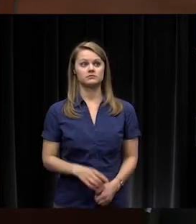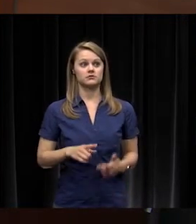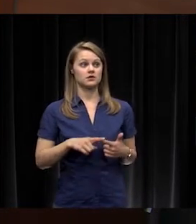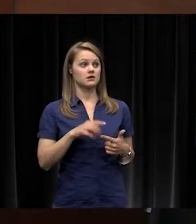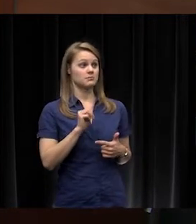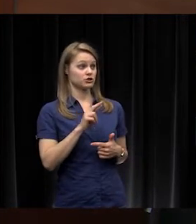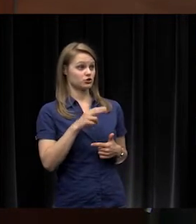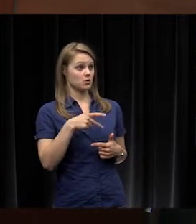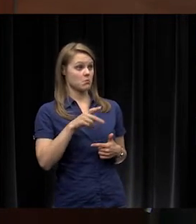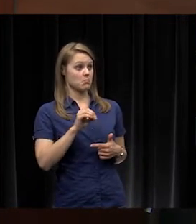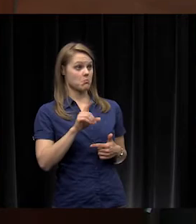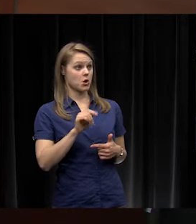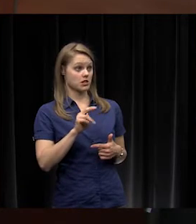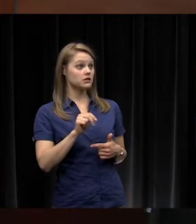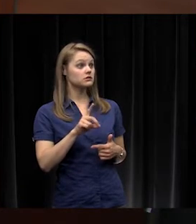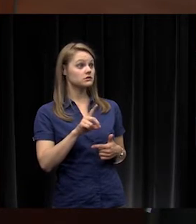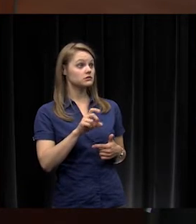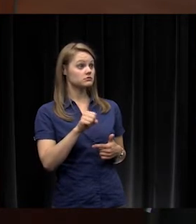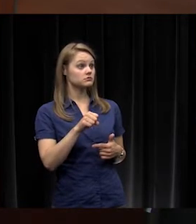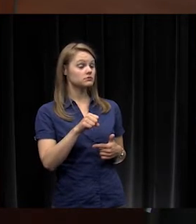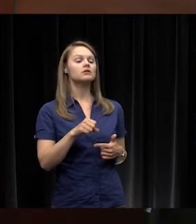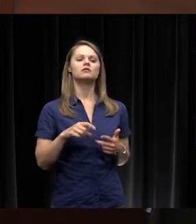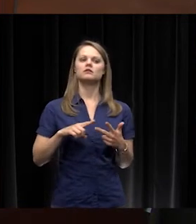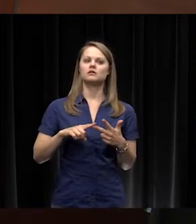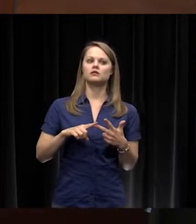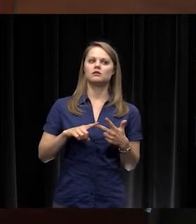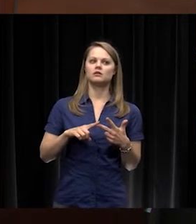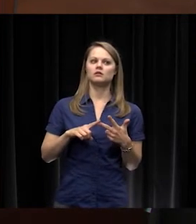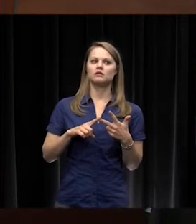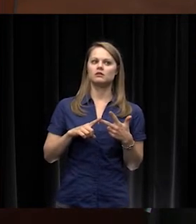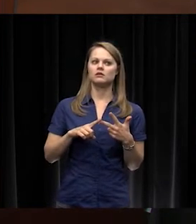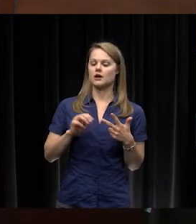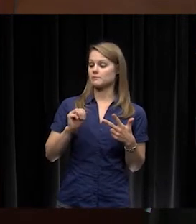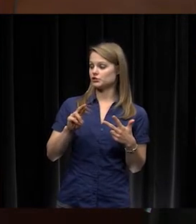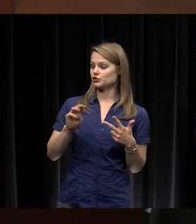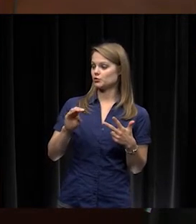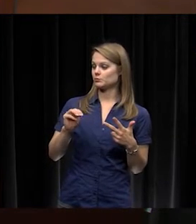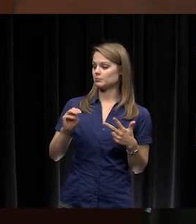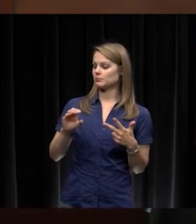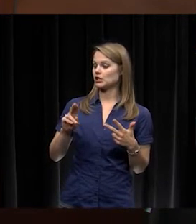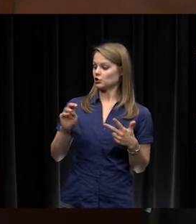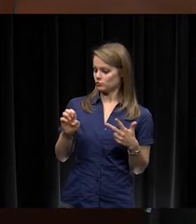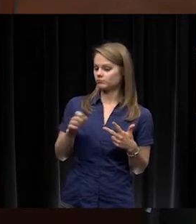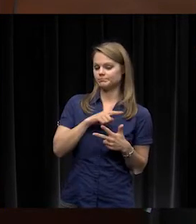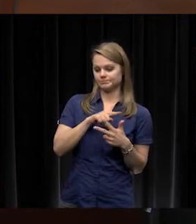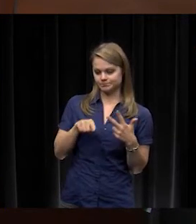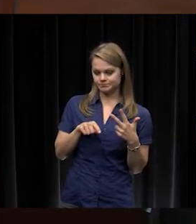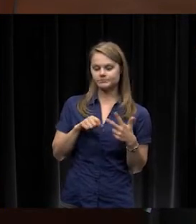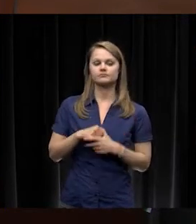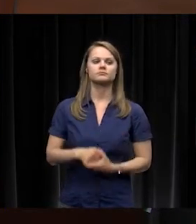Poland? Do I have another? As well. Mr. McCune? Okay.